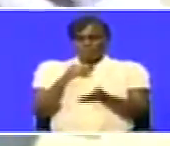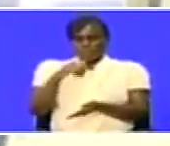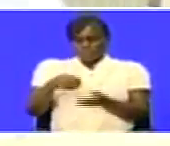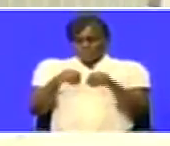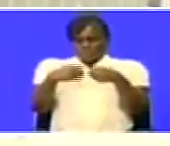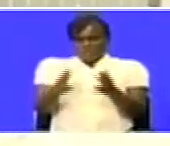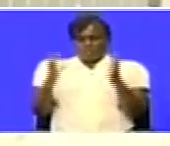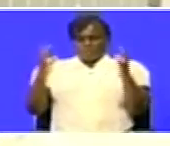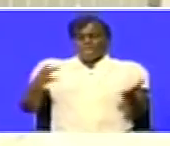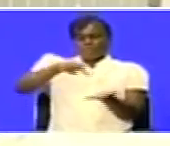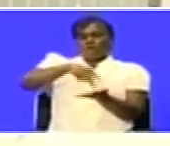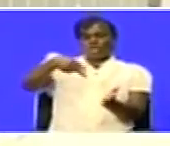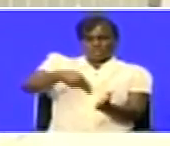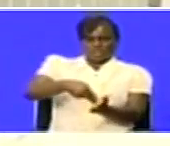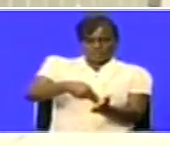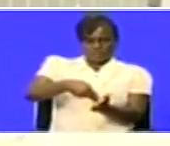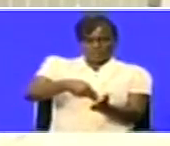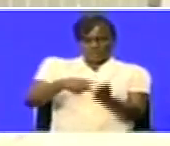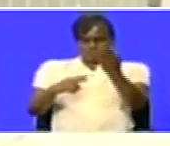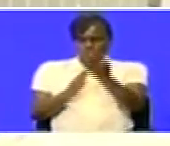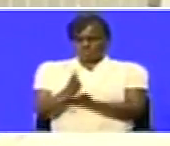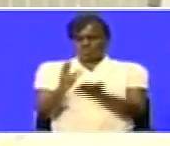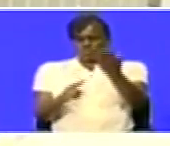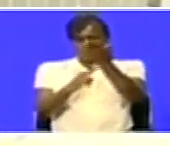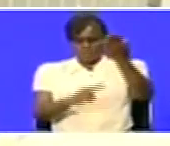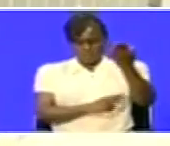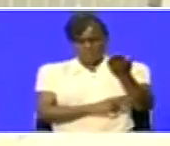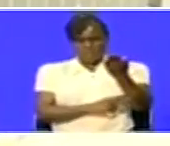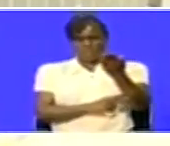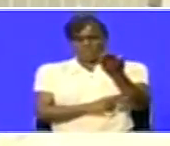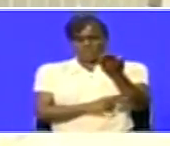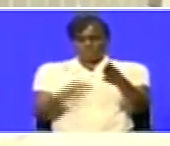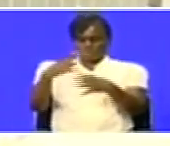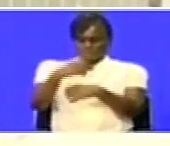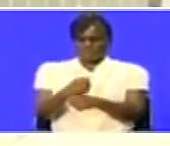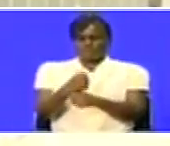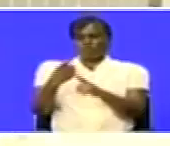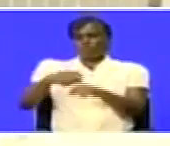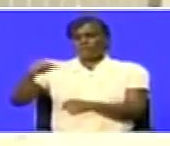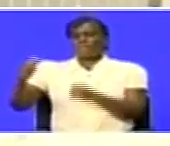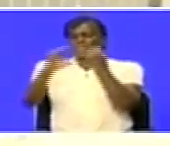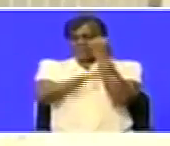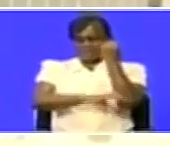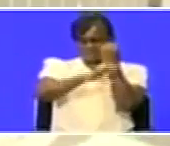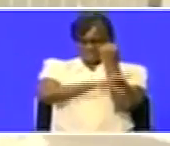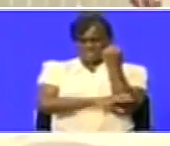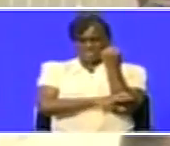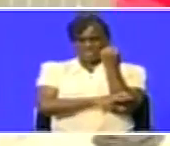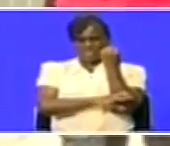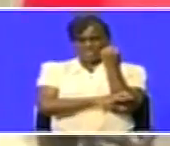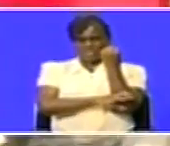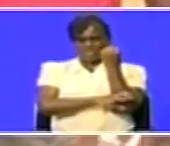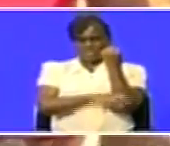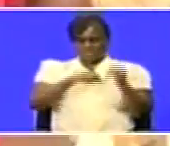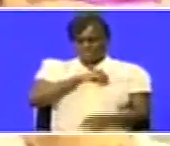on big-ticket projects. The bridge, which has been constructed by two companies from China, China Railway 15 Group and